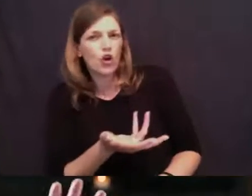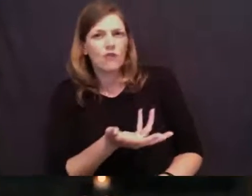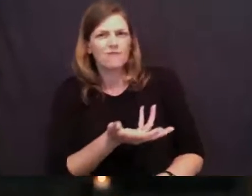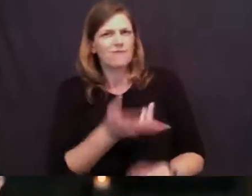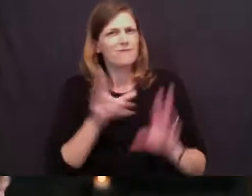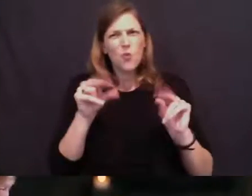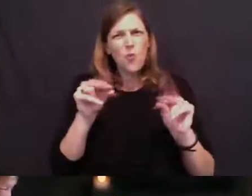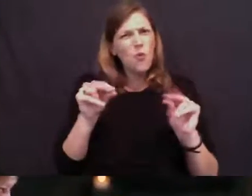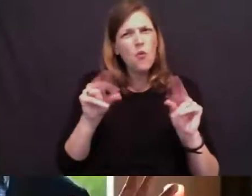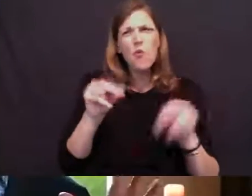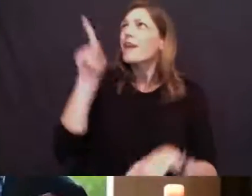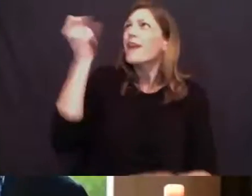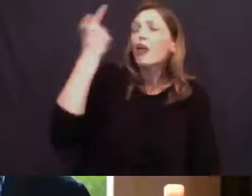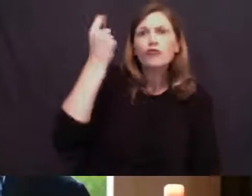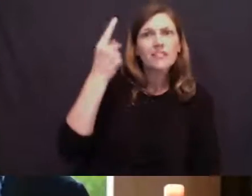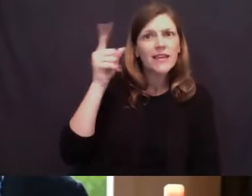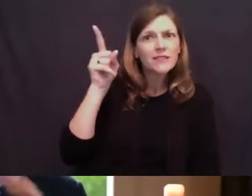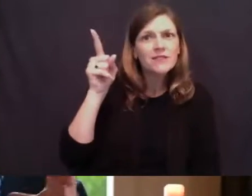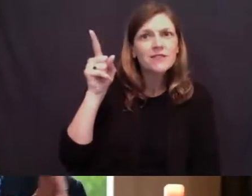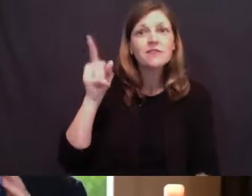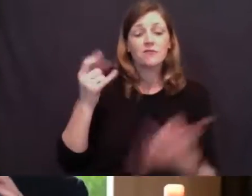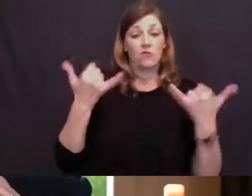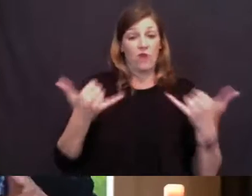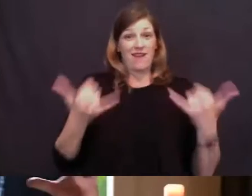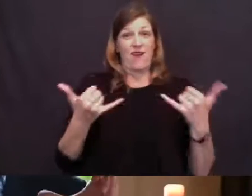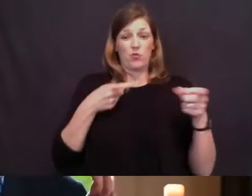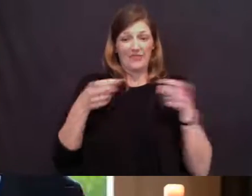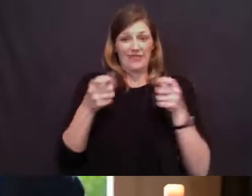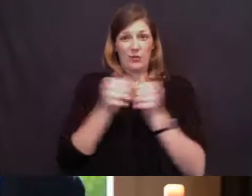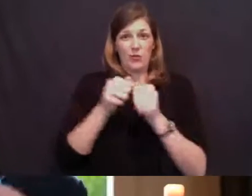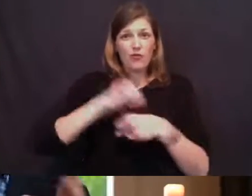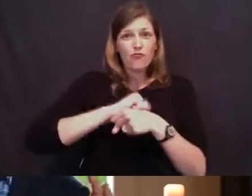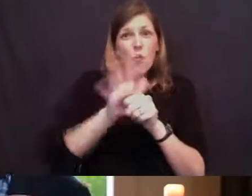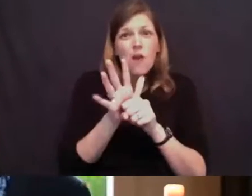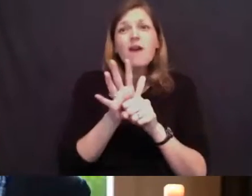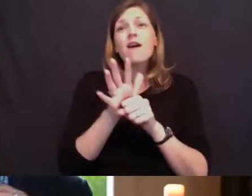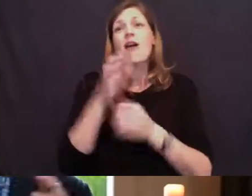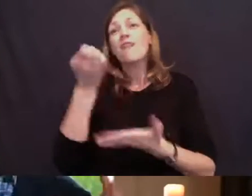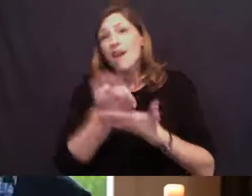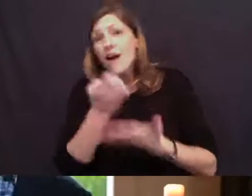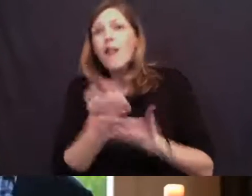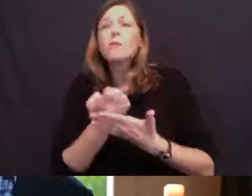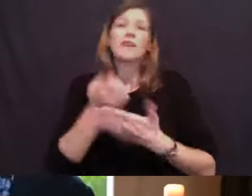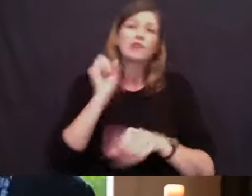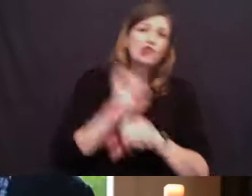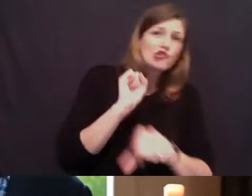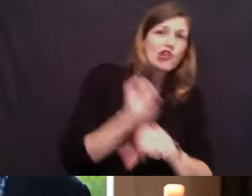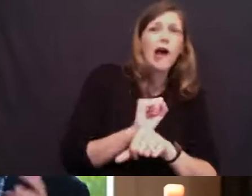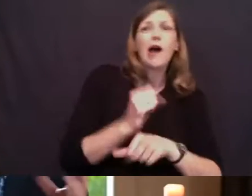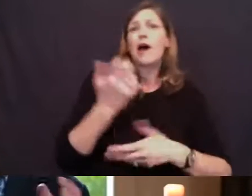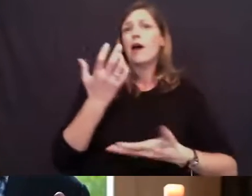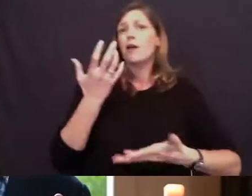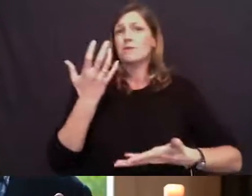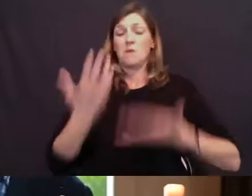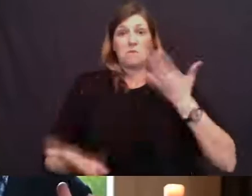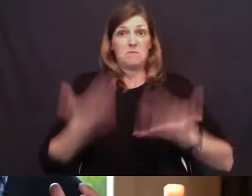to our disappointments. Right now, as we're dealing with this coronavirus and the economy and our jobs and not even being able to, some